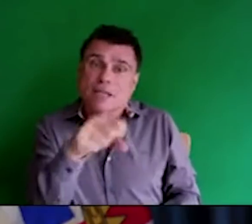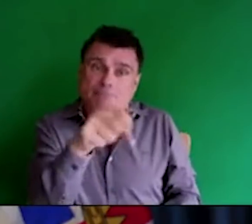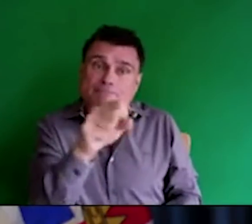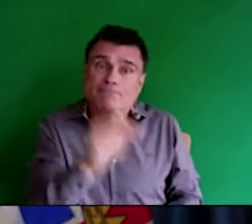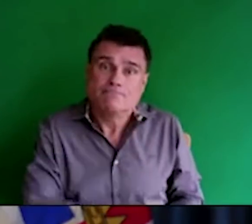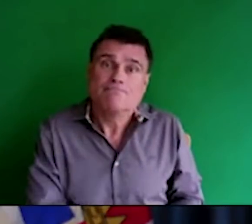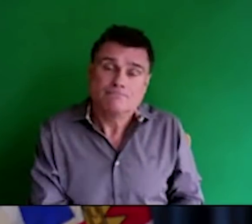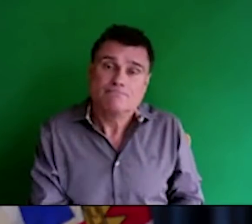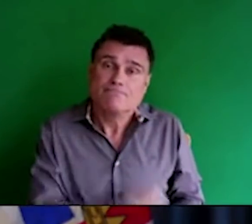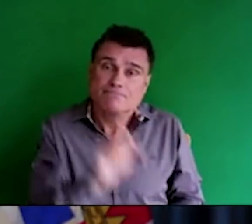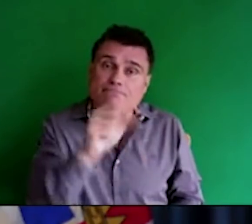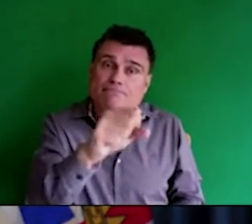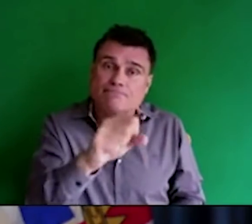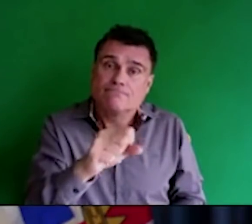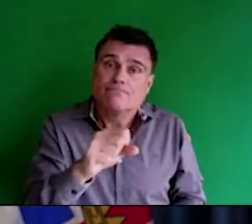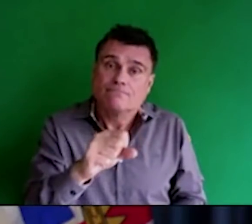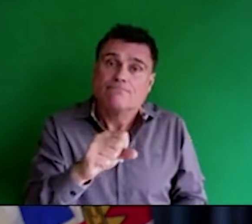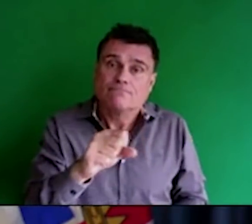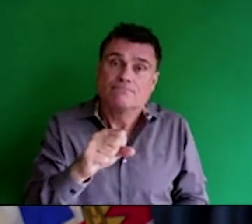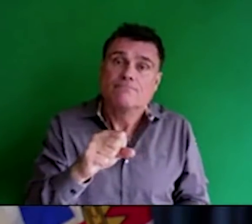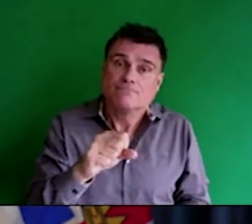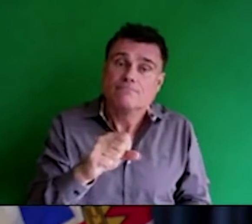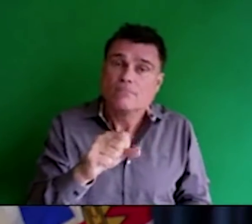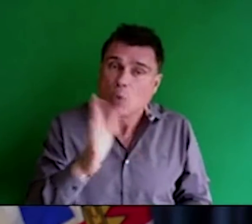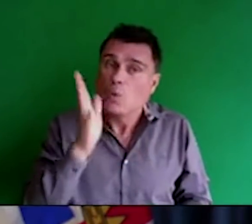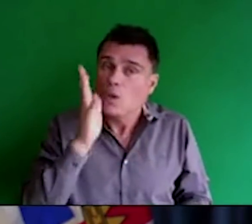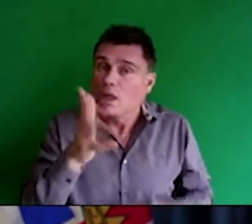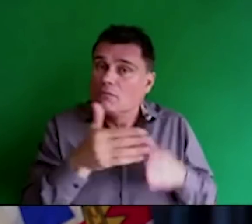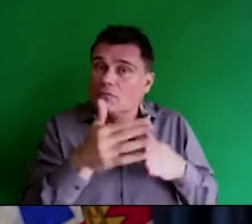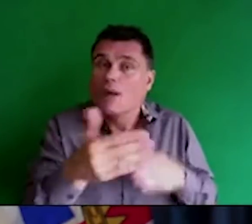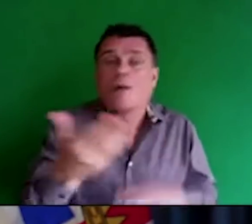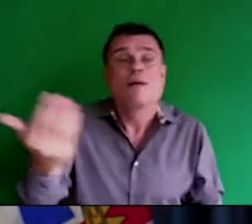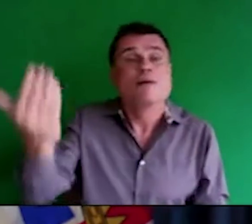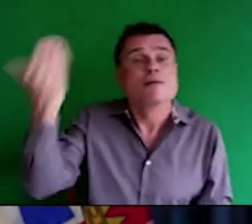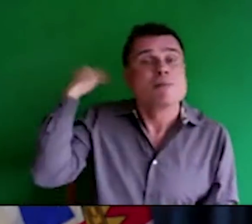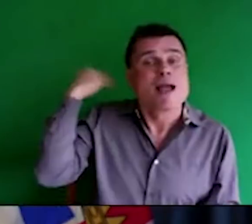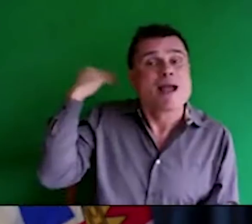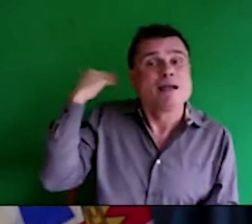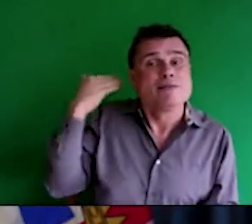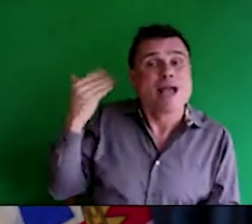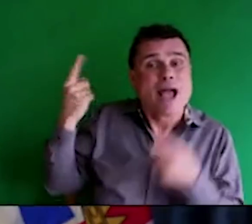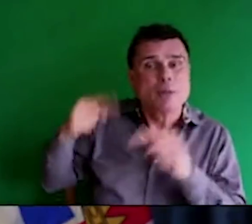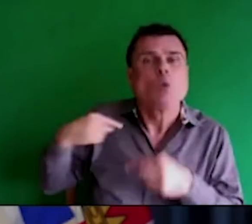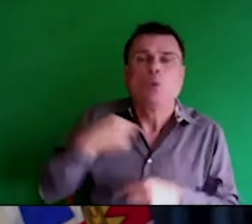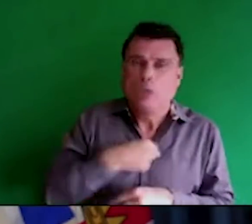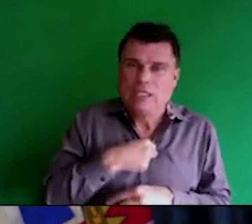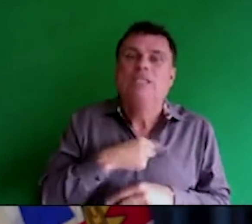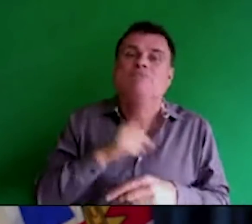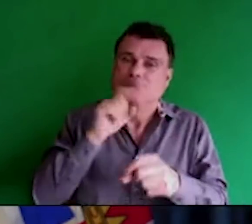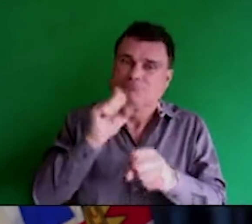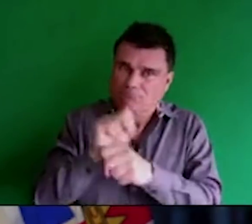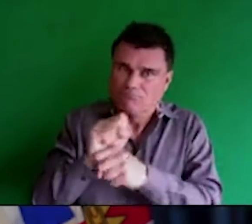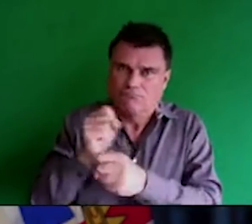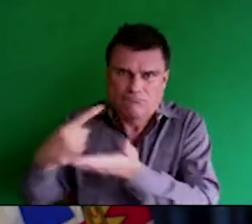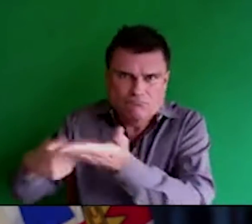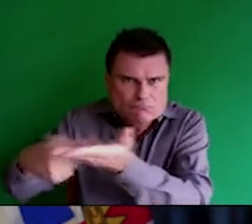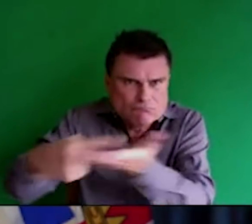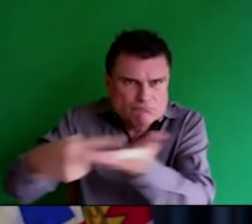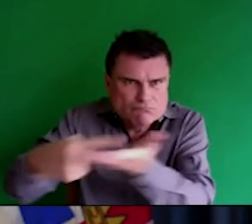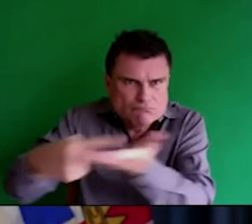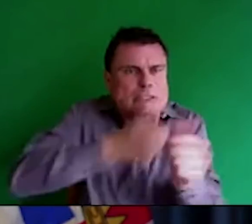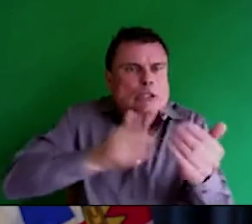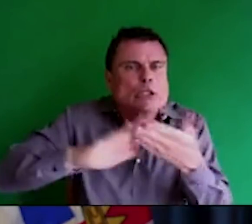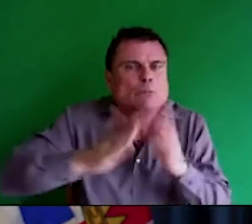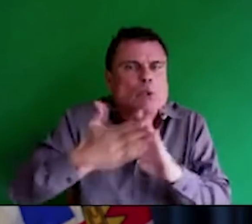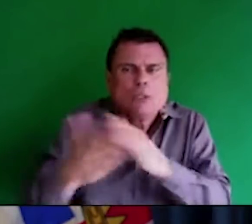have had success in the past using influence within communities, talking to people about how they should behave, reducing the